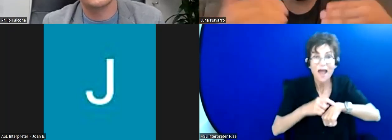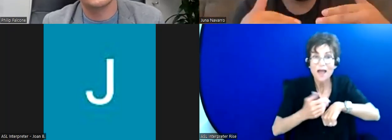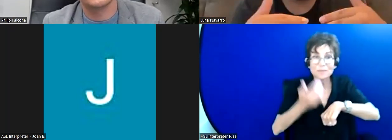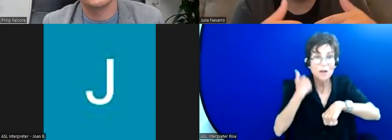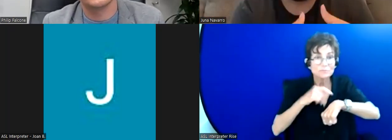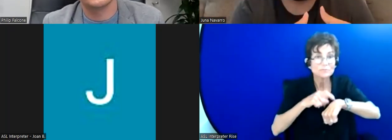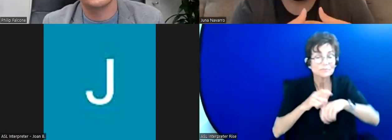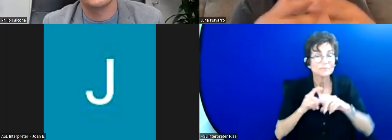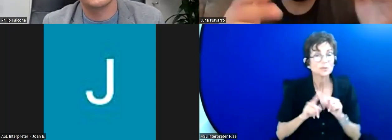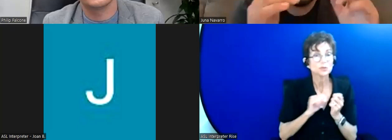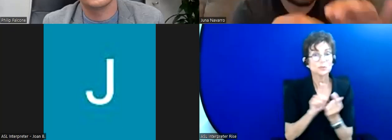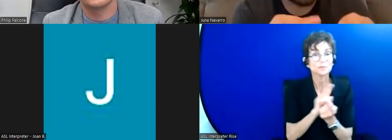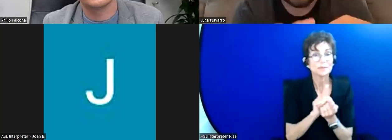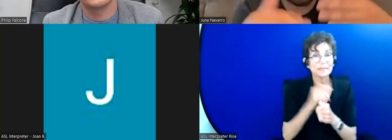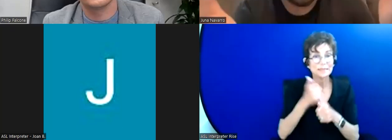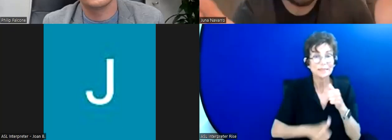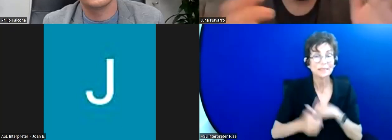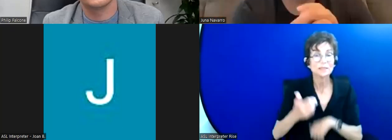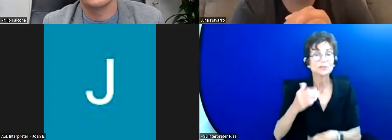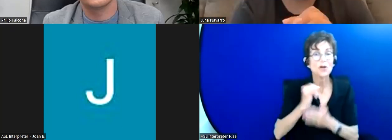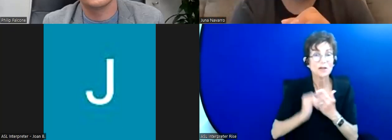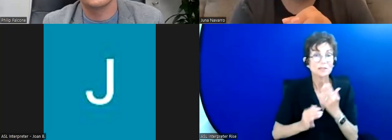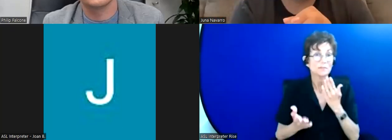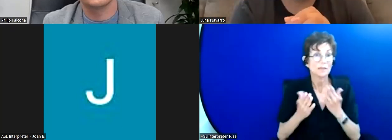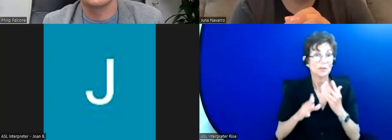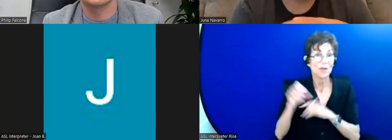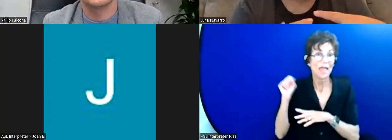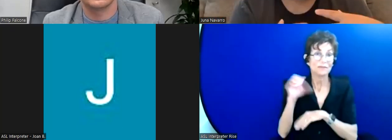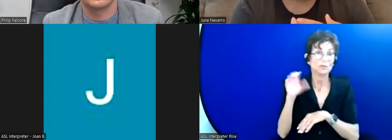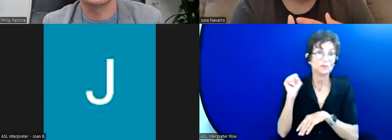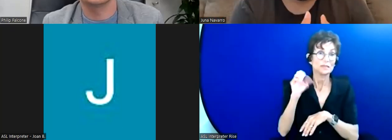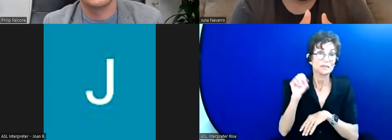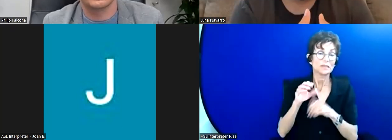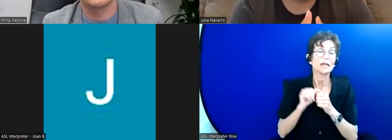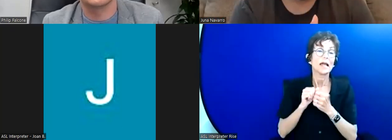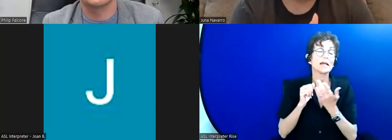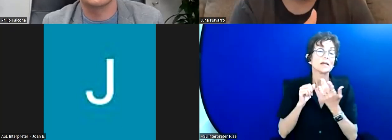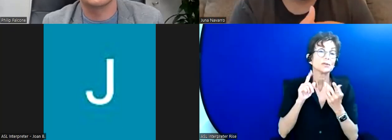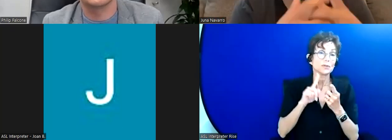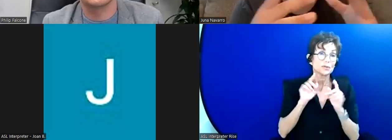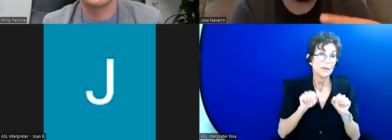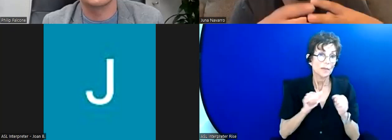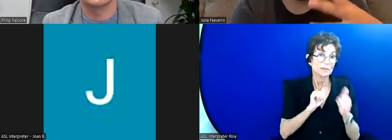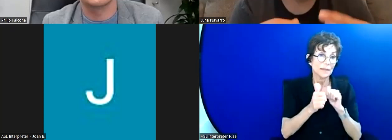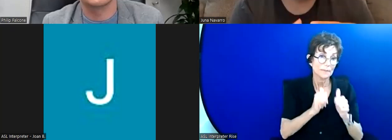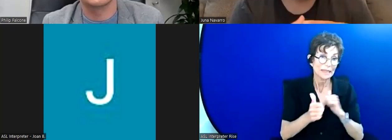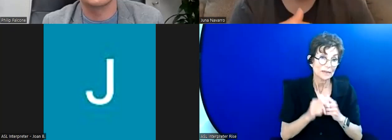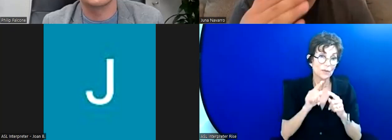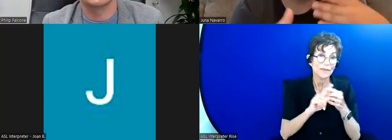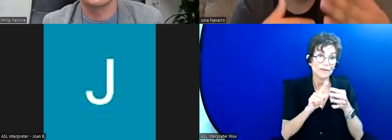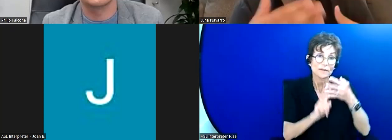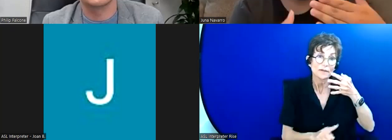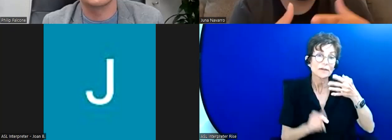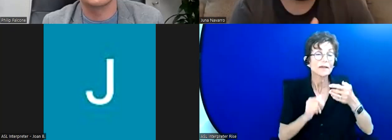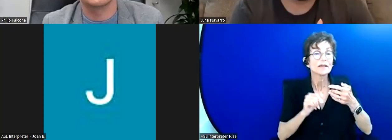spaces where the opportunities are like you need to submit to compete. For for me, I do focus on more local opportunities and